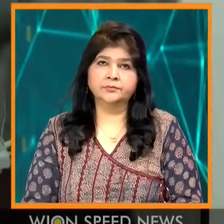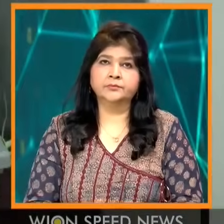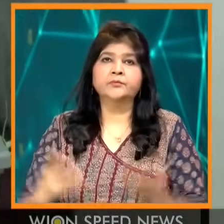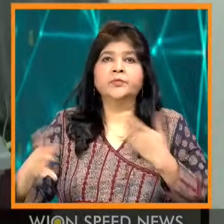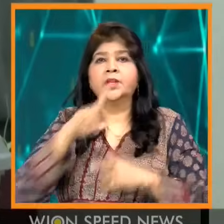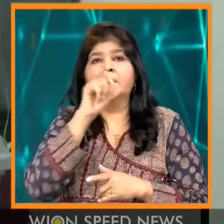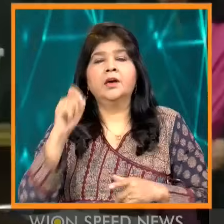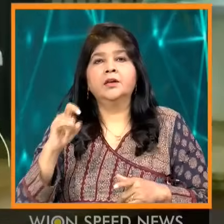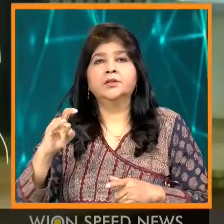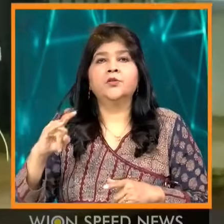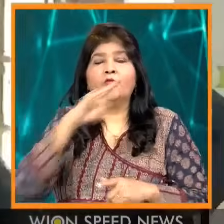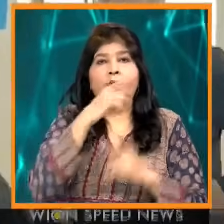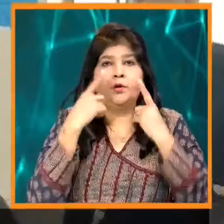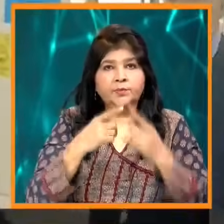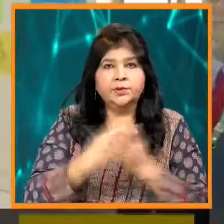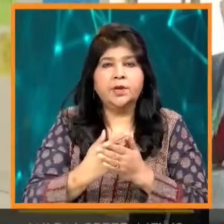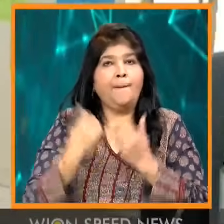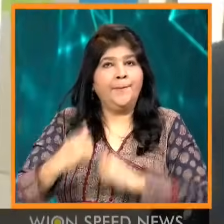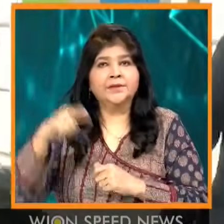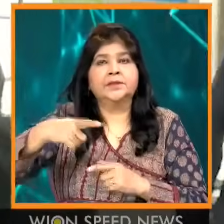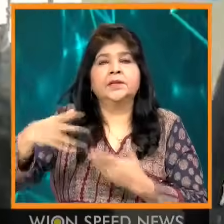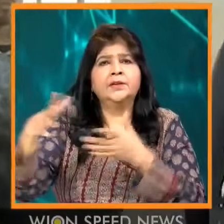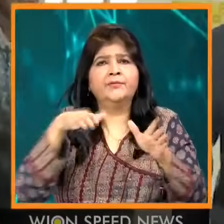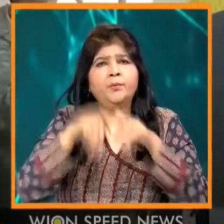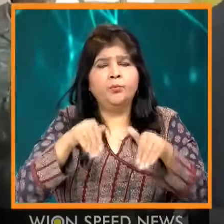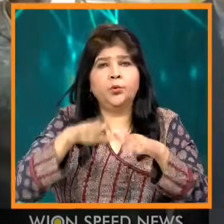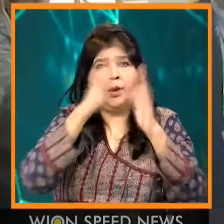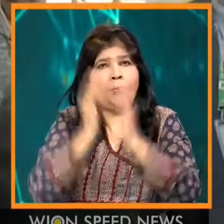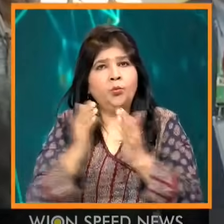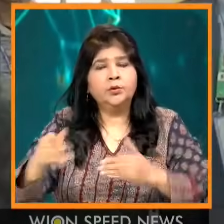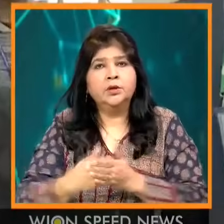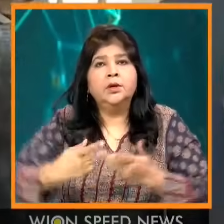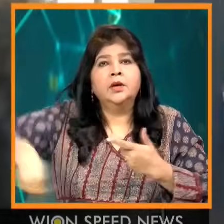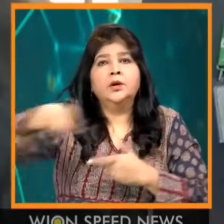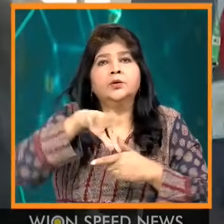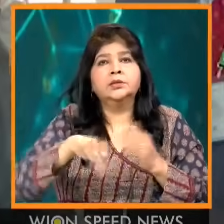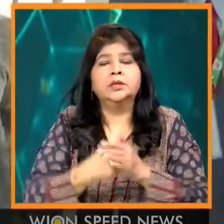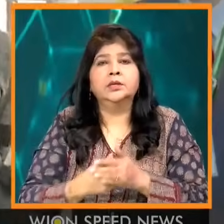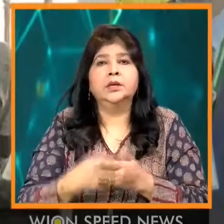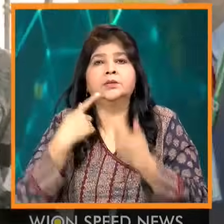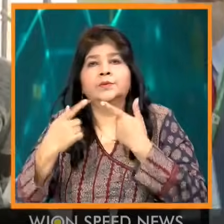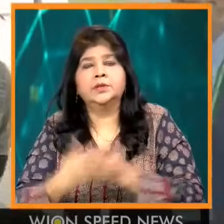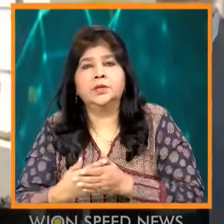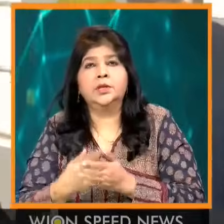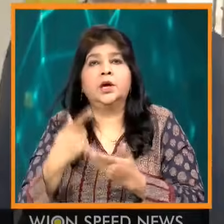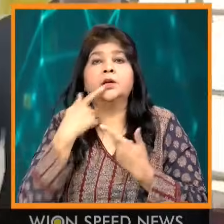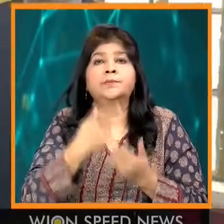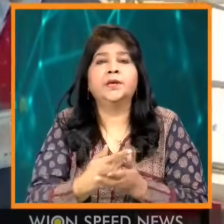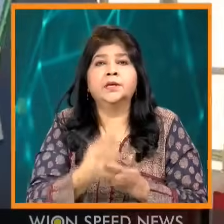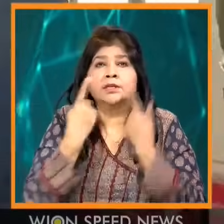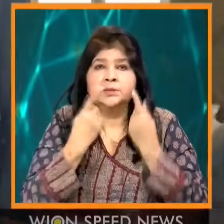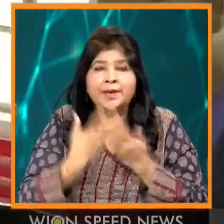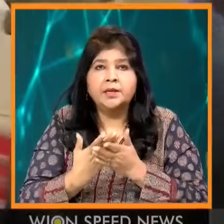Over 100 foreign observers are present at different polling booths and across the country as we speak. The observers are